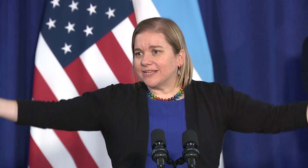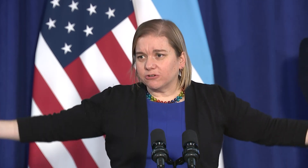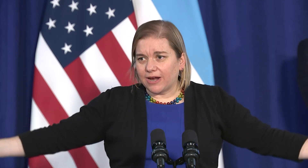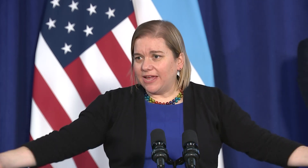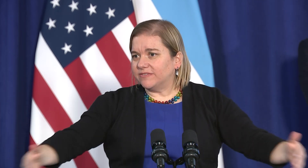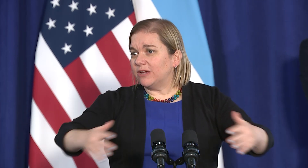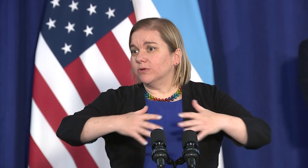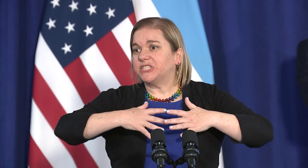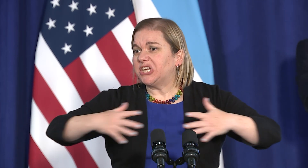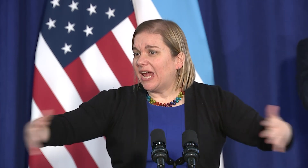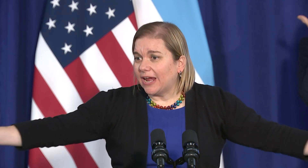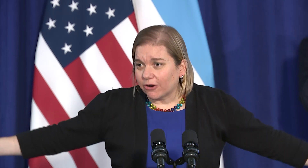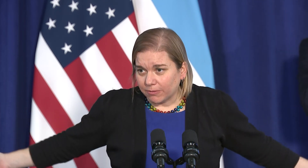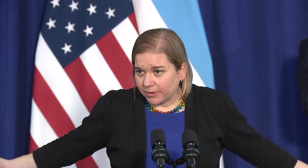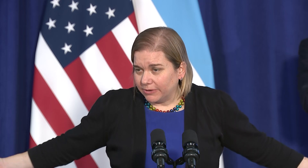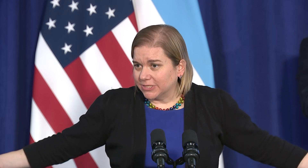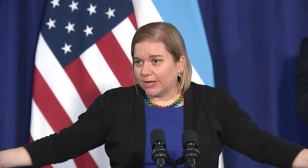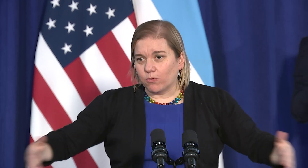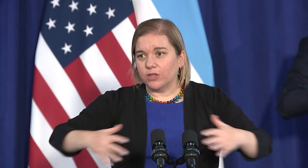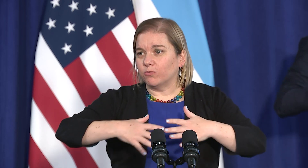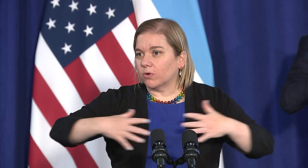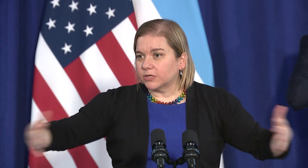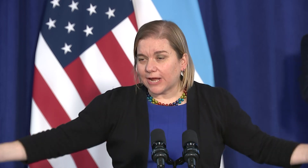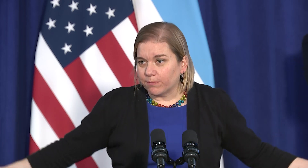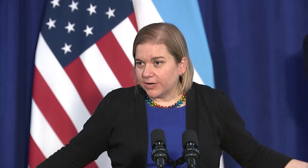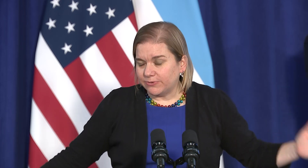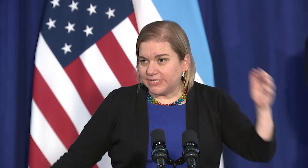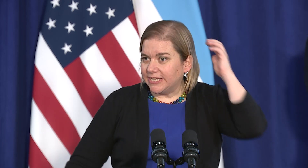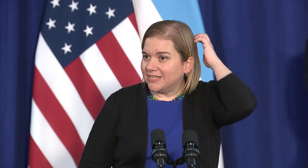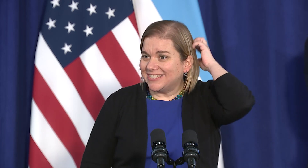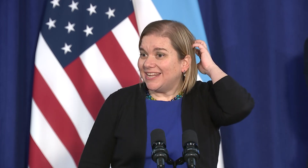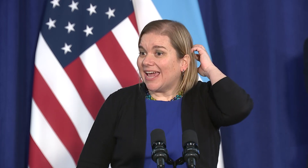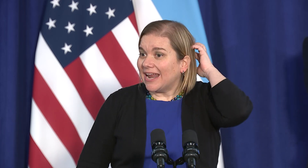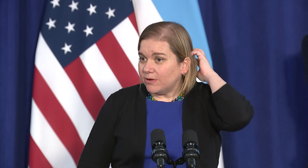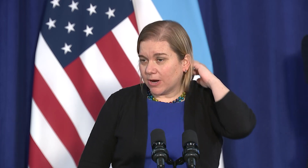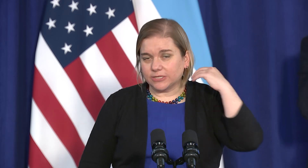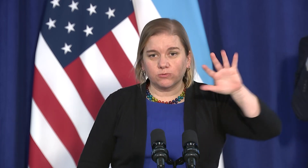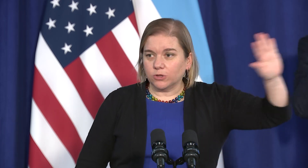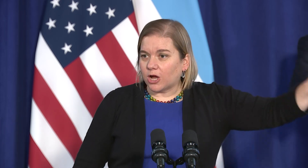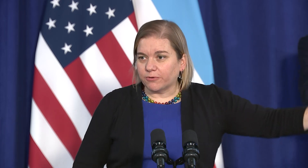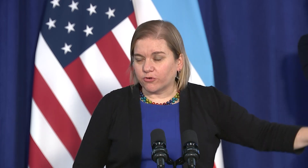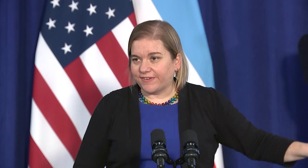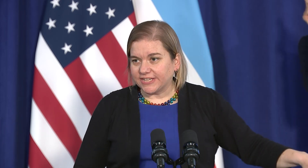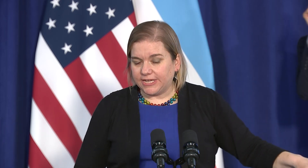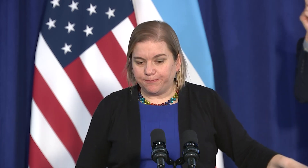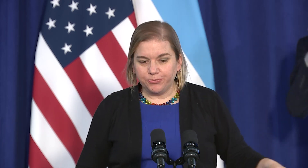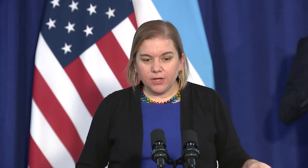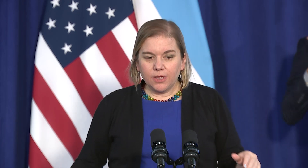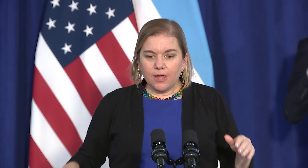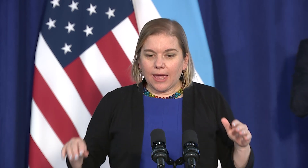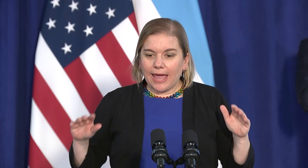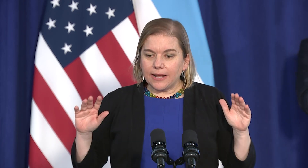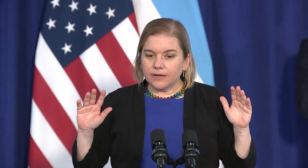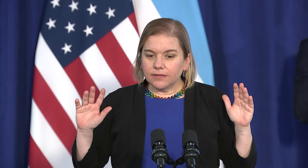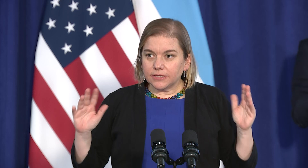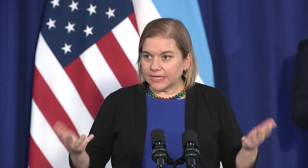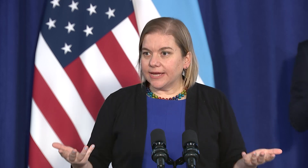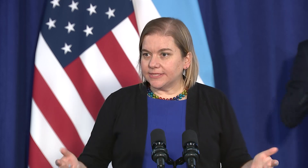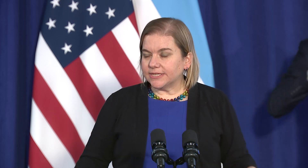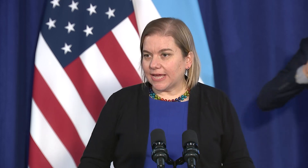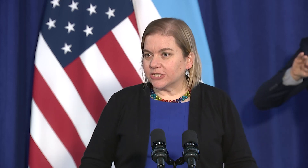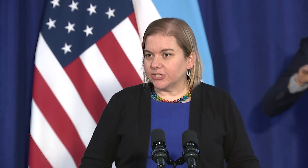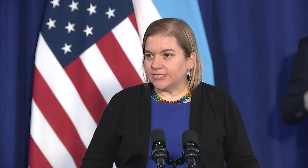hospitals, mass graves. It was terrible. It was like one of the worst outbreaks we'd seen in a city anywhere. This is long before vaccine. And